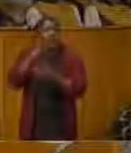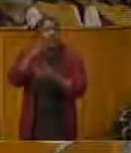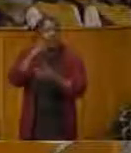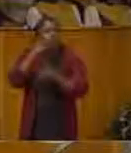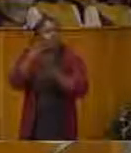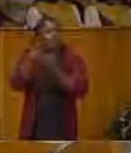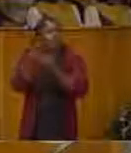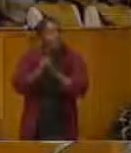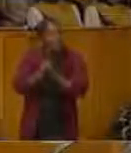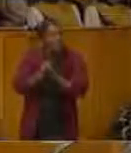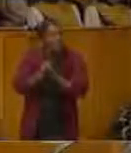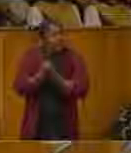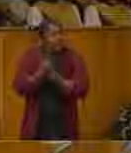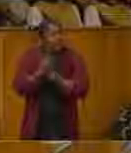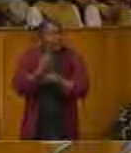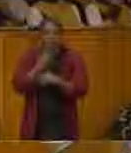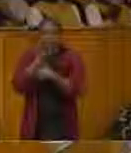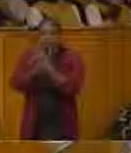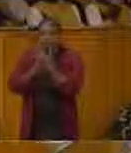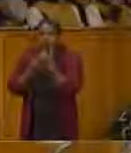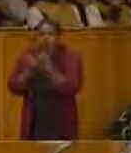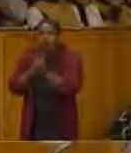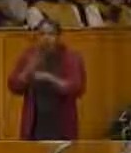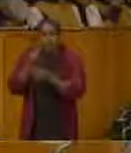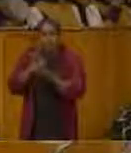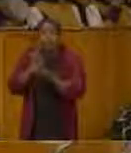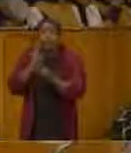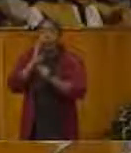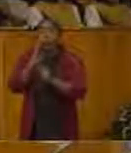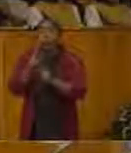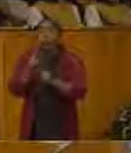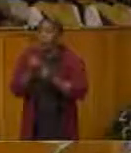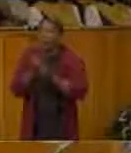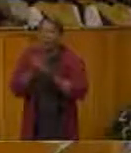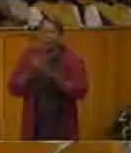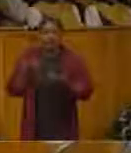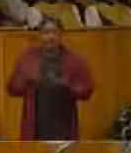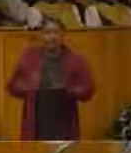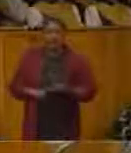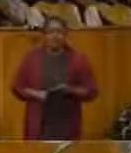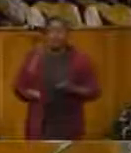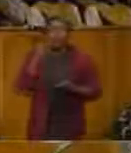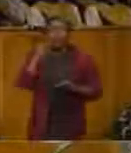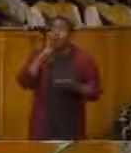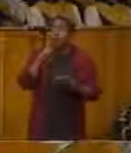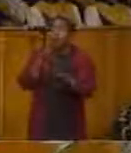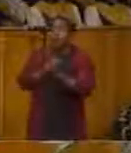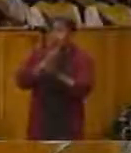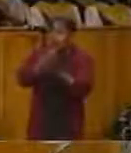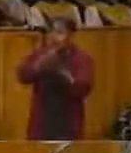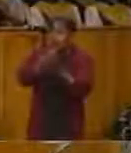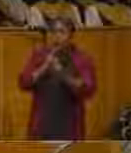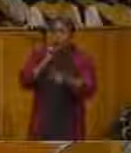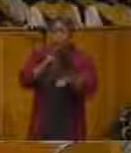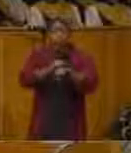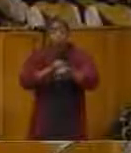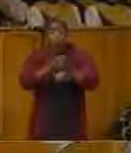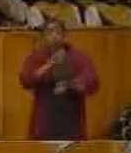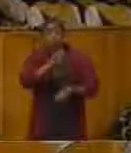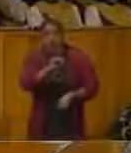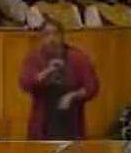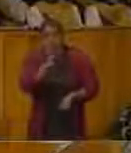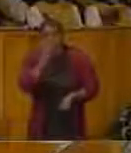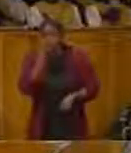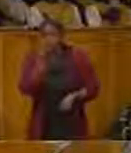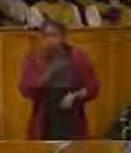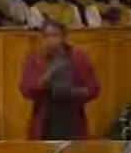money, people will do some of anything. For the love of money, people will work overtime to the neglect of